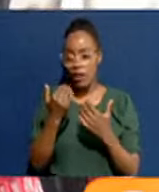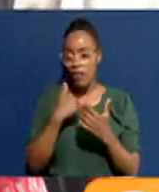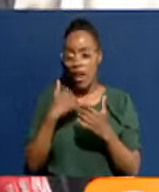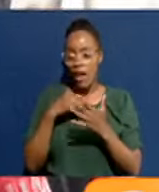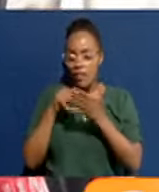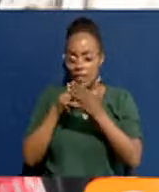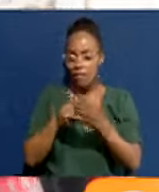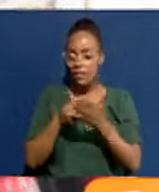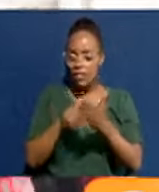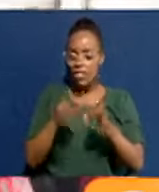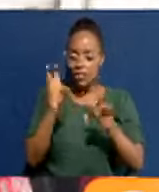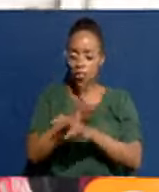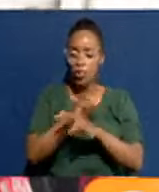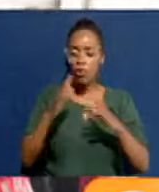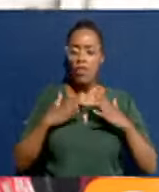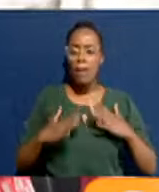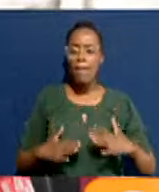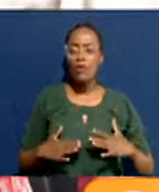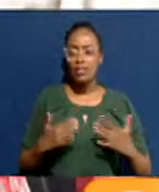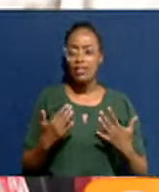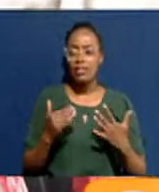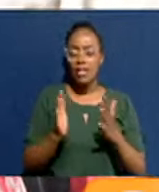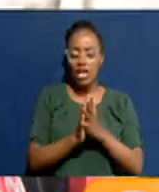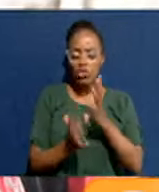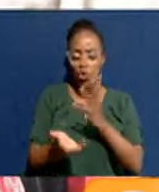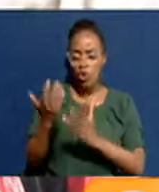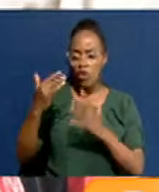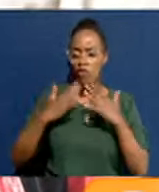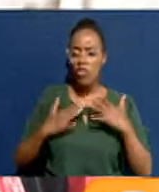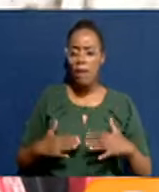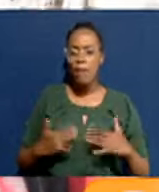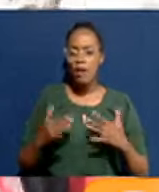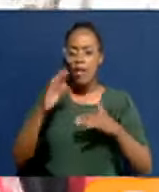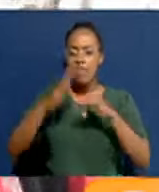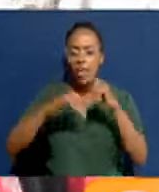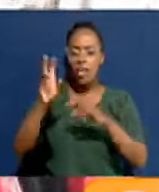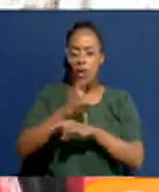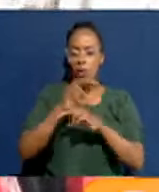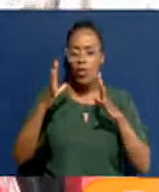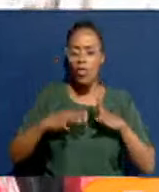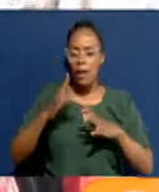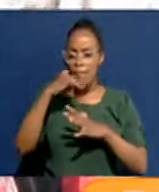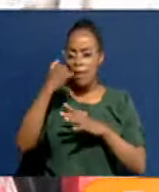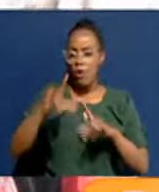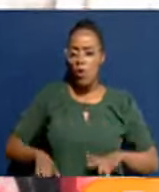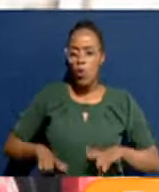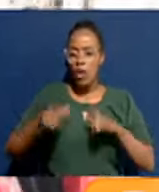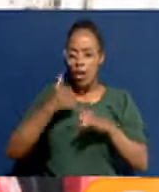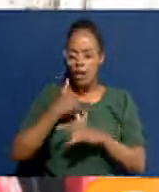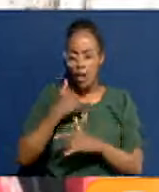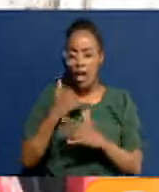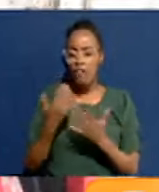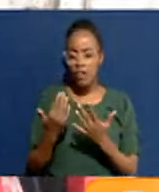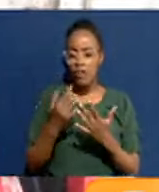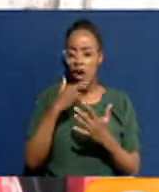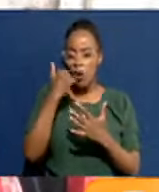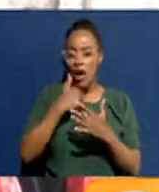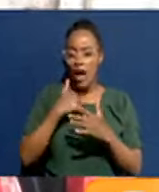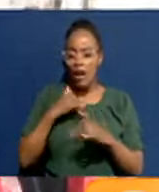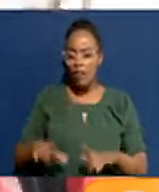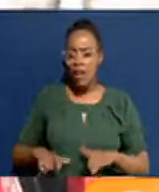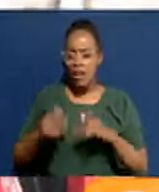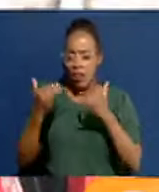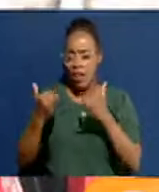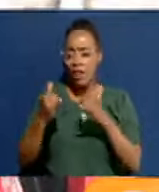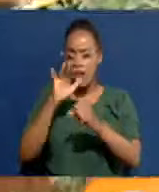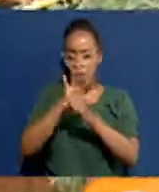uzito kutafuta maiti, kufukua maiti, badala kutafuta wale watu ambao wako hai, maana wale watu wako hai bado wako